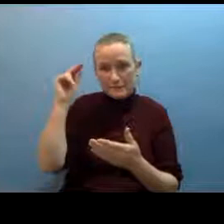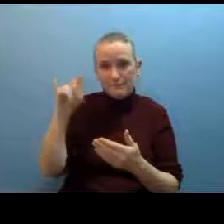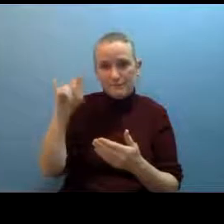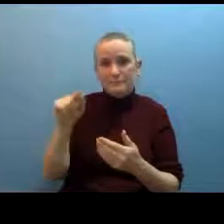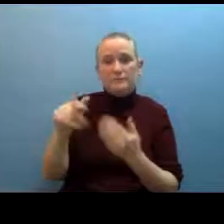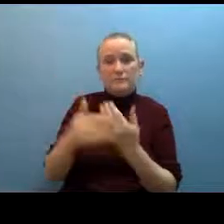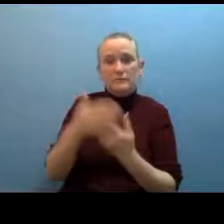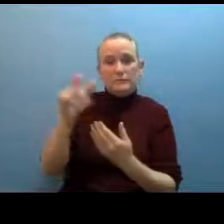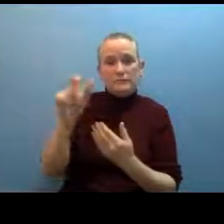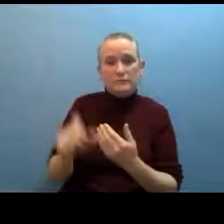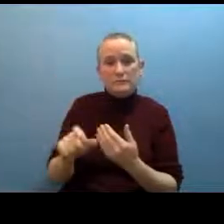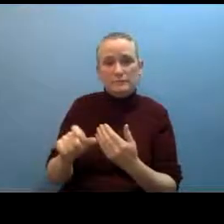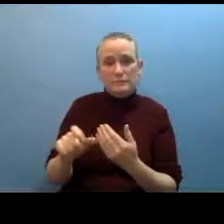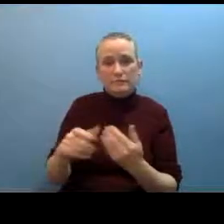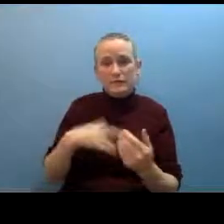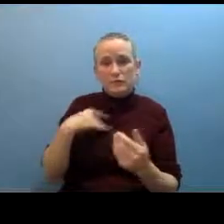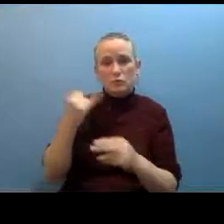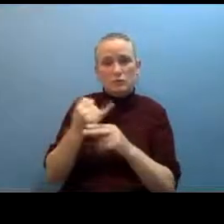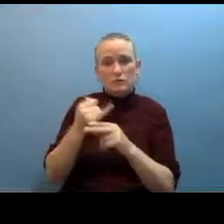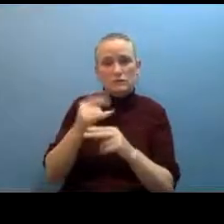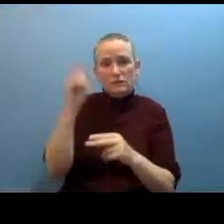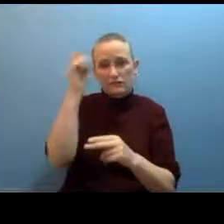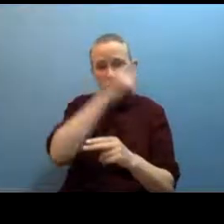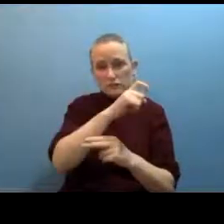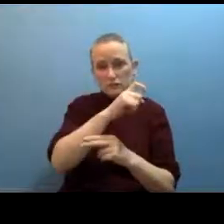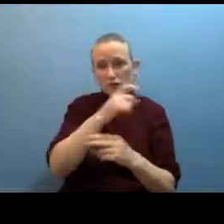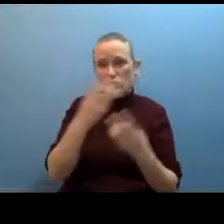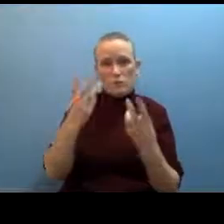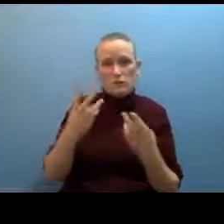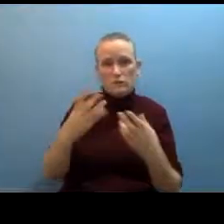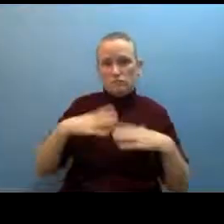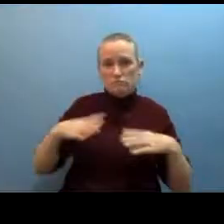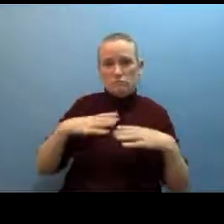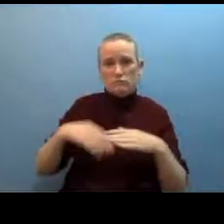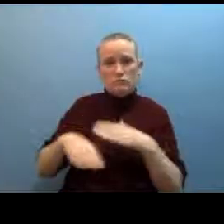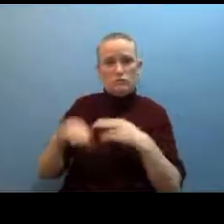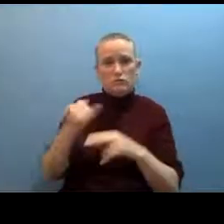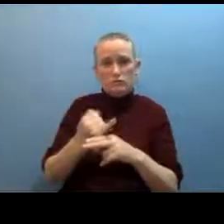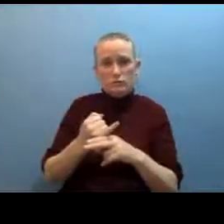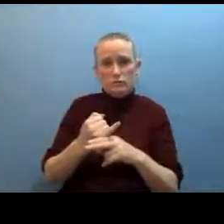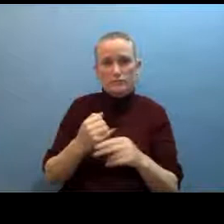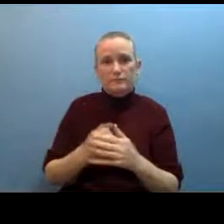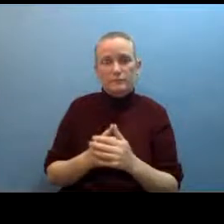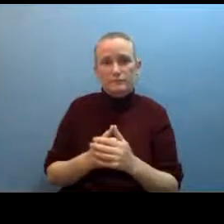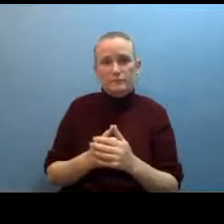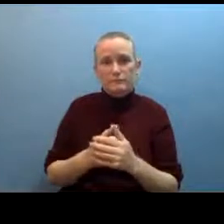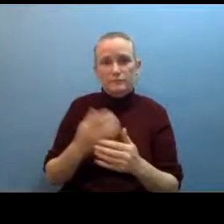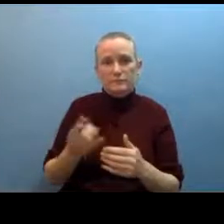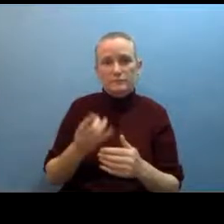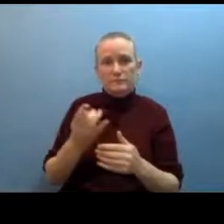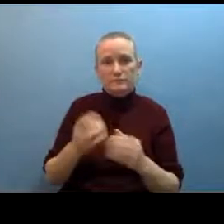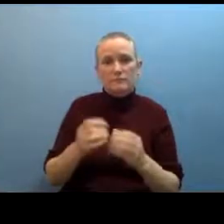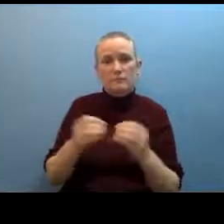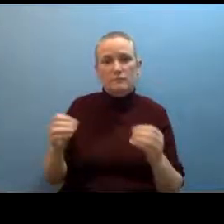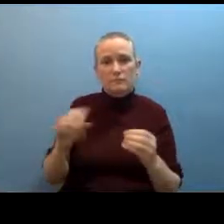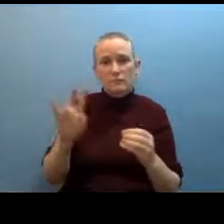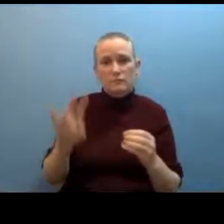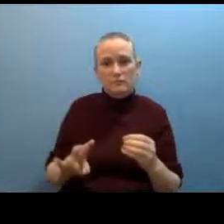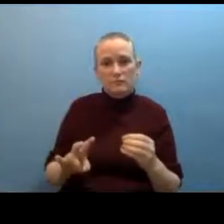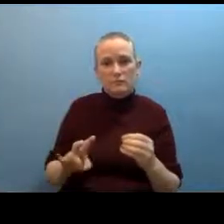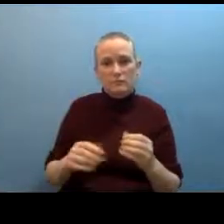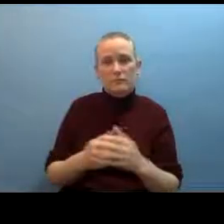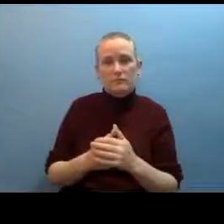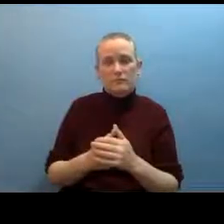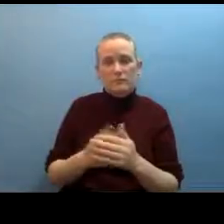that is finding school difficult or doesn't want to go into school. So asking quite an open question. So asking them to visualize walking